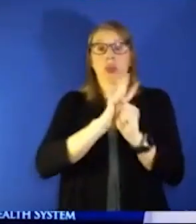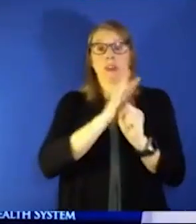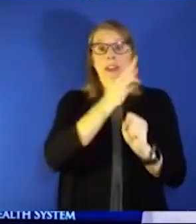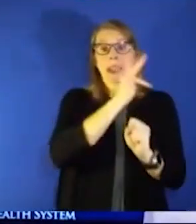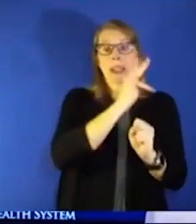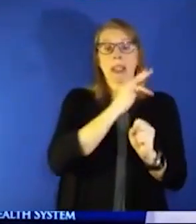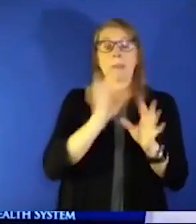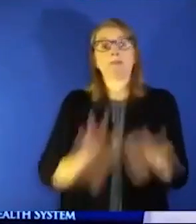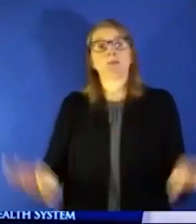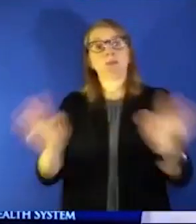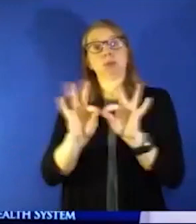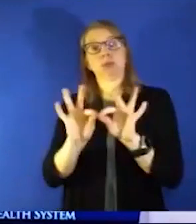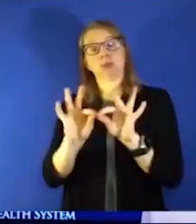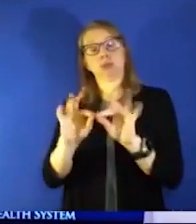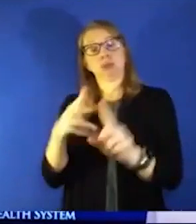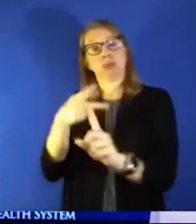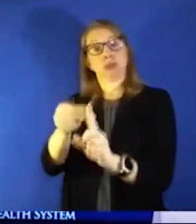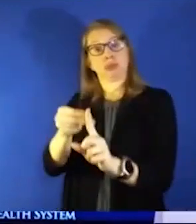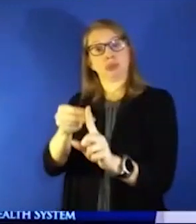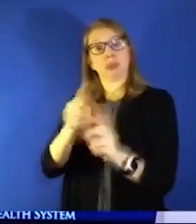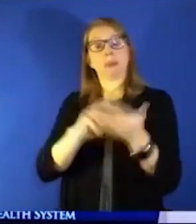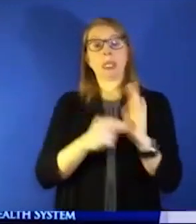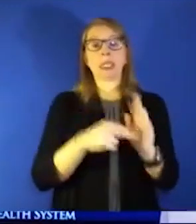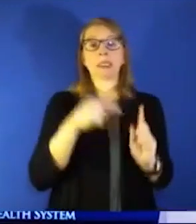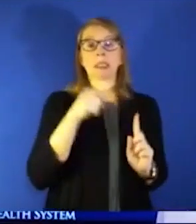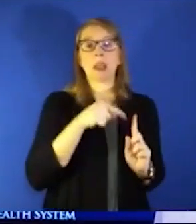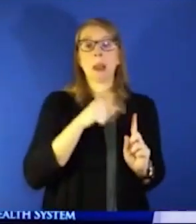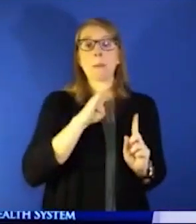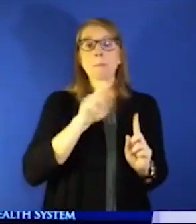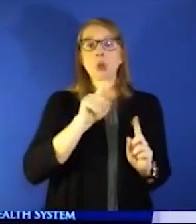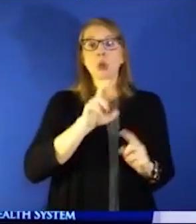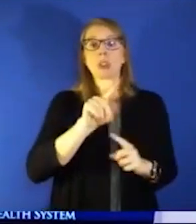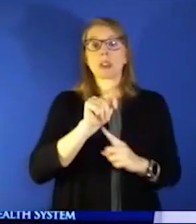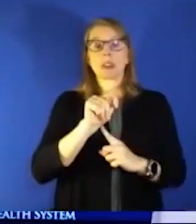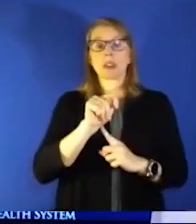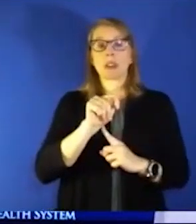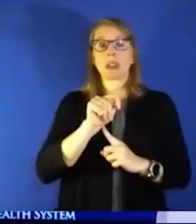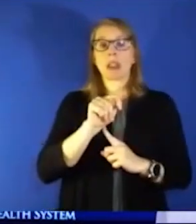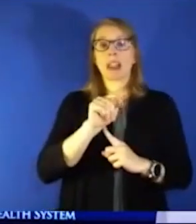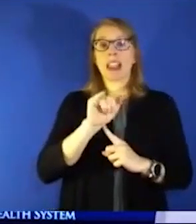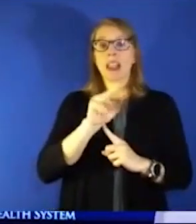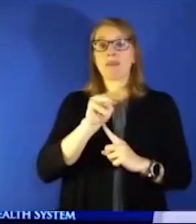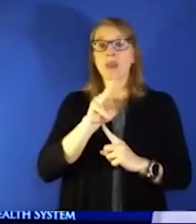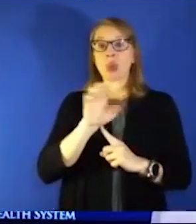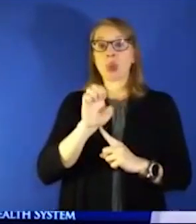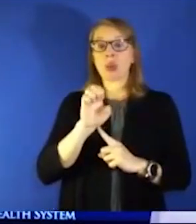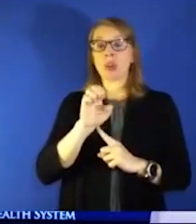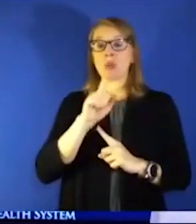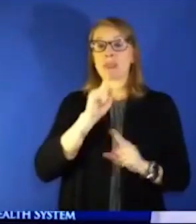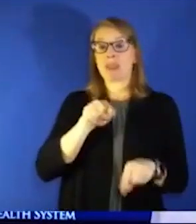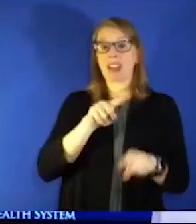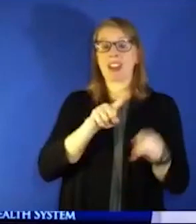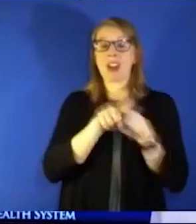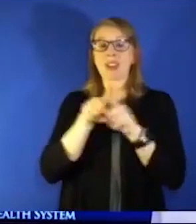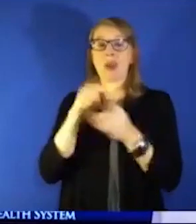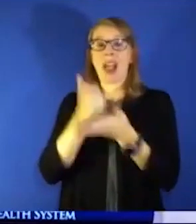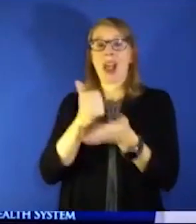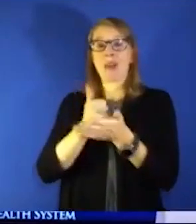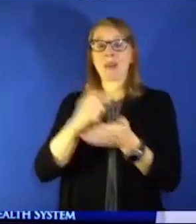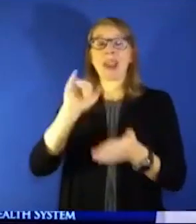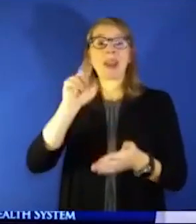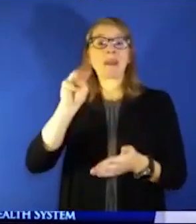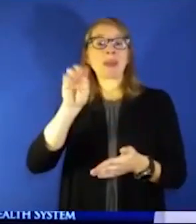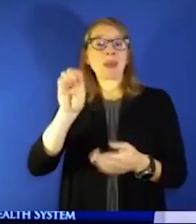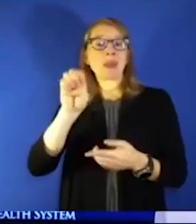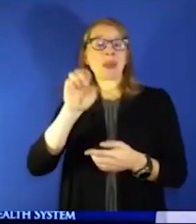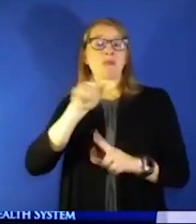vaccinated, because what that does is that boosts those specific immune responses, but it also helps those immune responses to